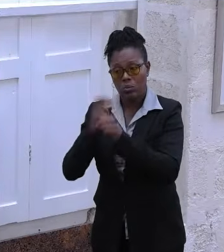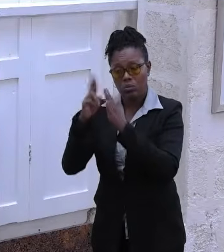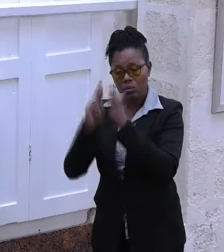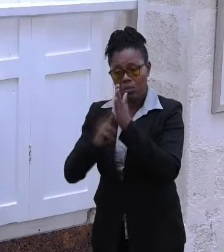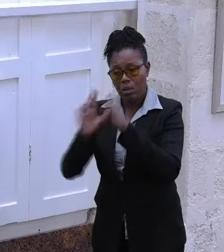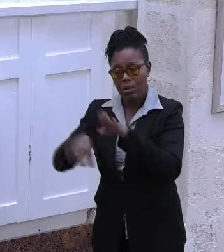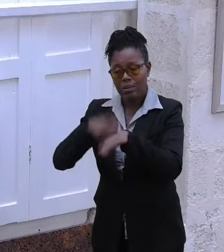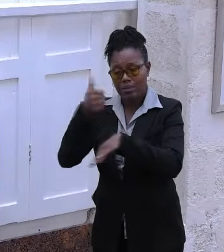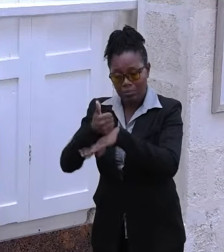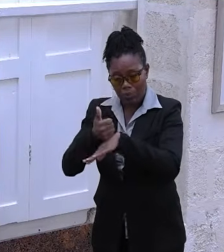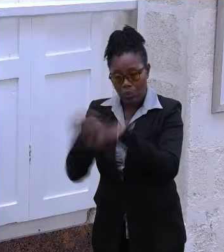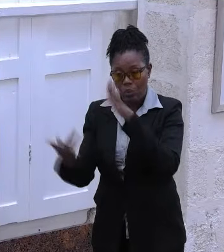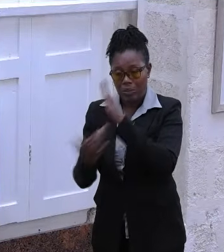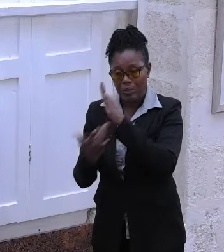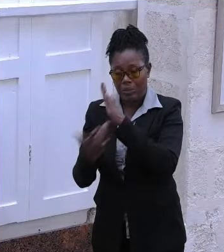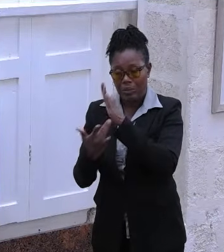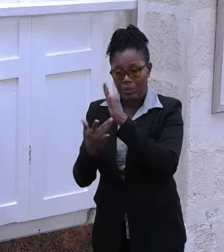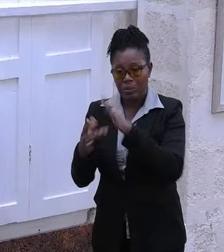technology especially,